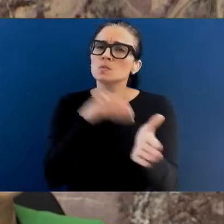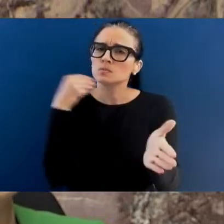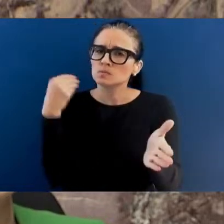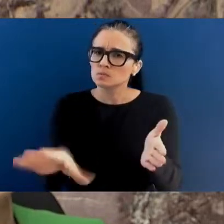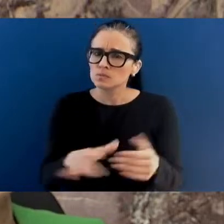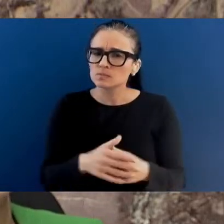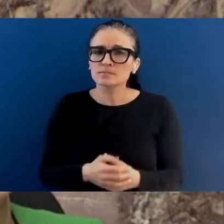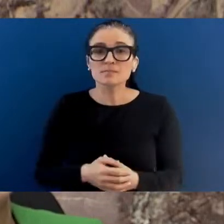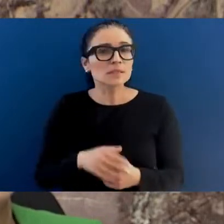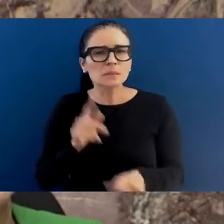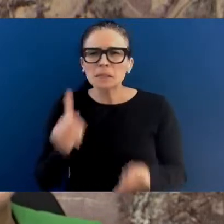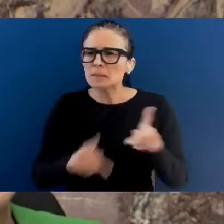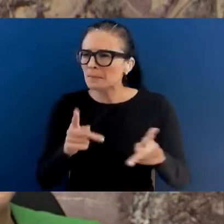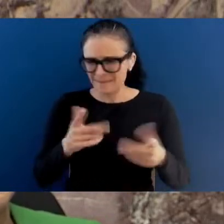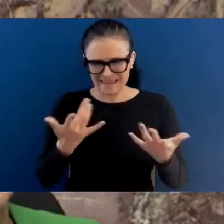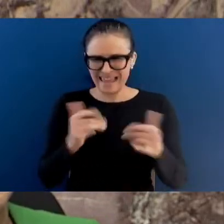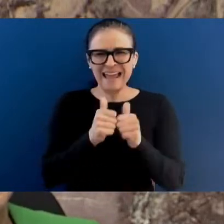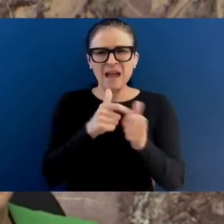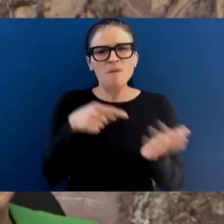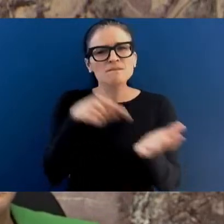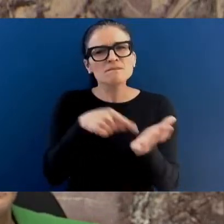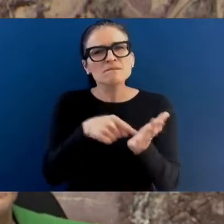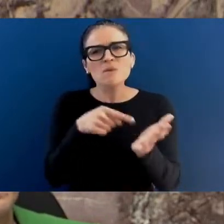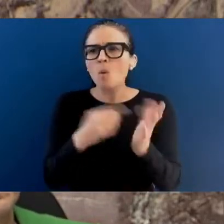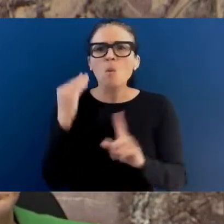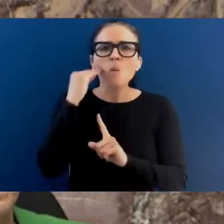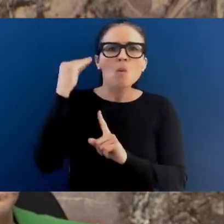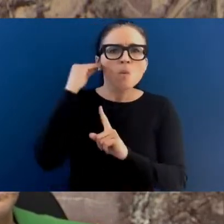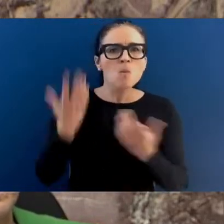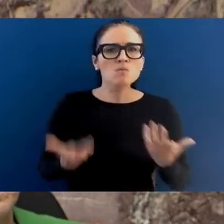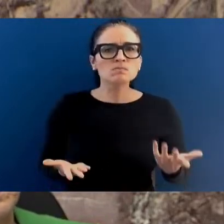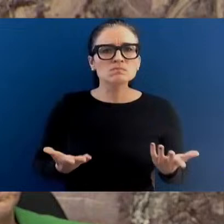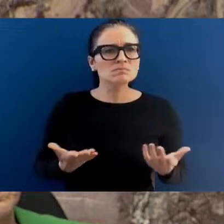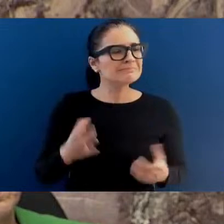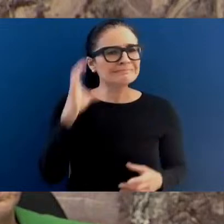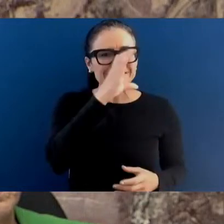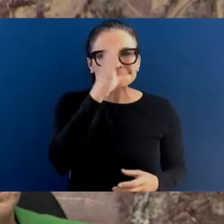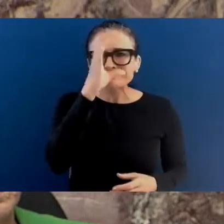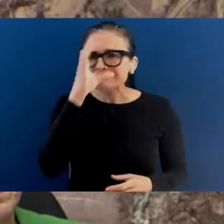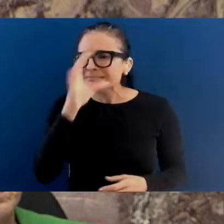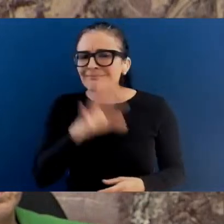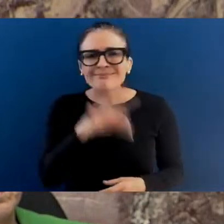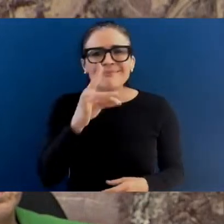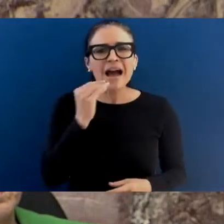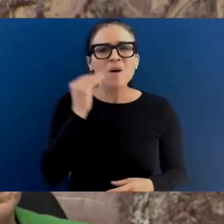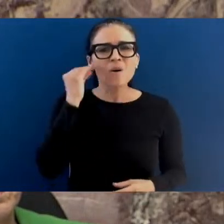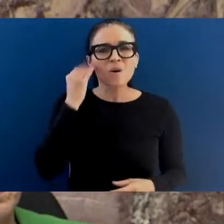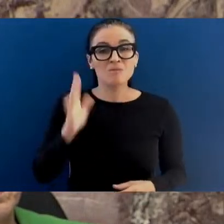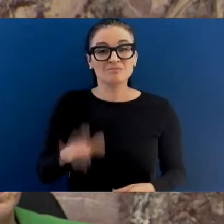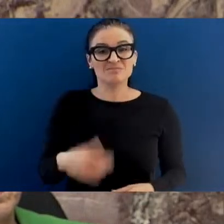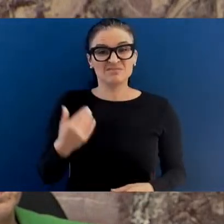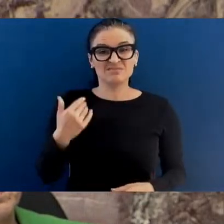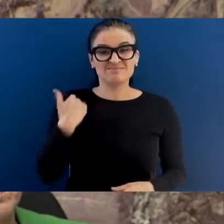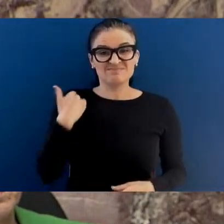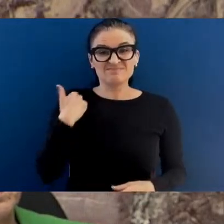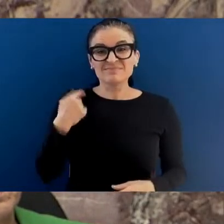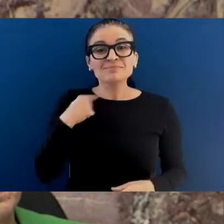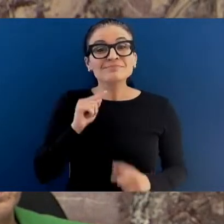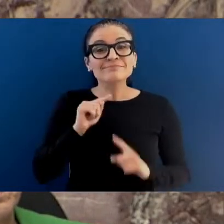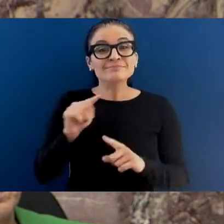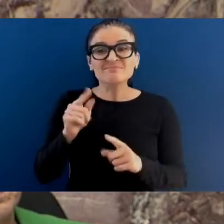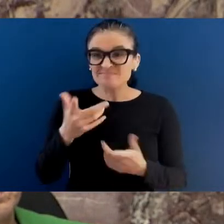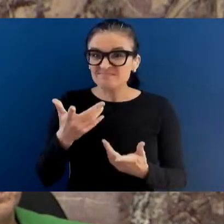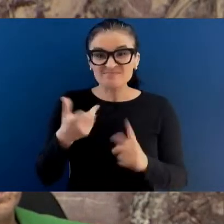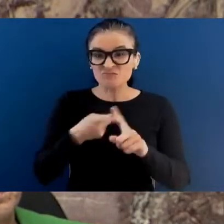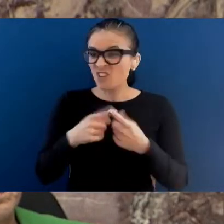finding a place to live that they can afford and wonder if they will ever be able to buy a home. That is why our government is taking action to